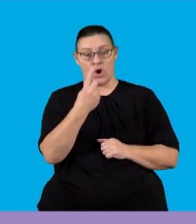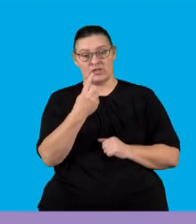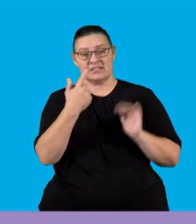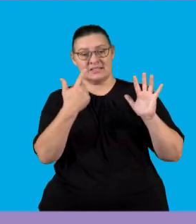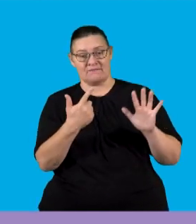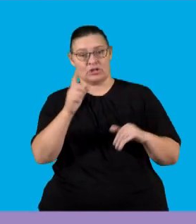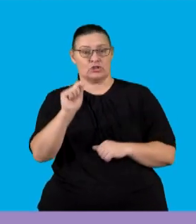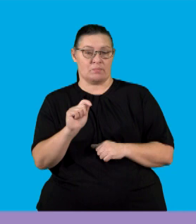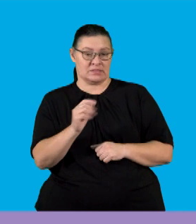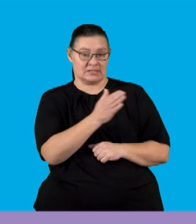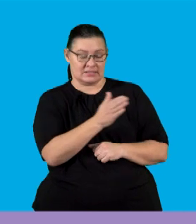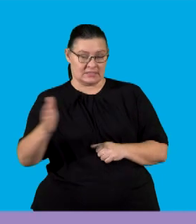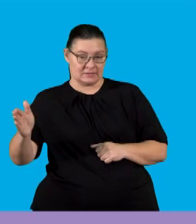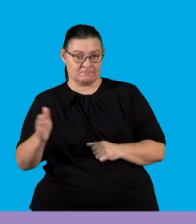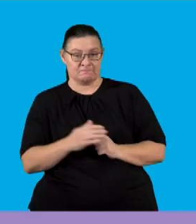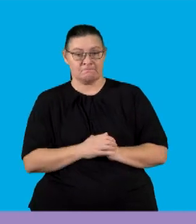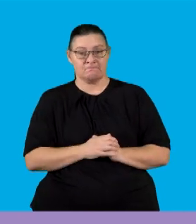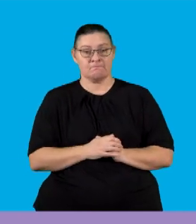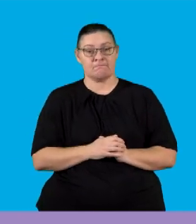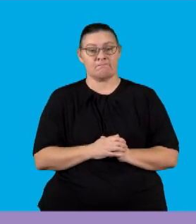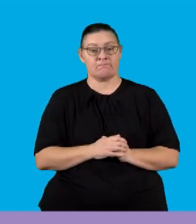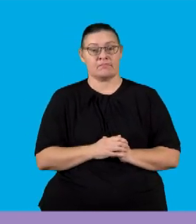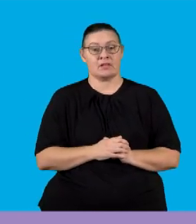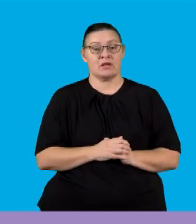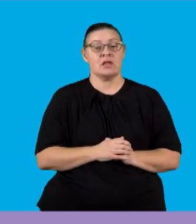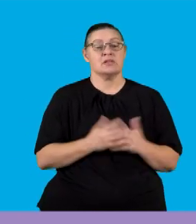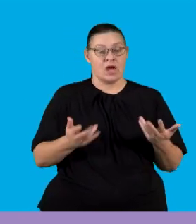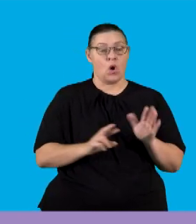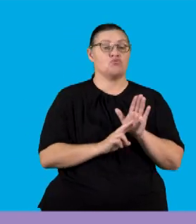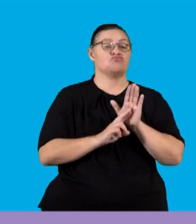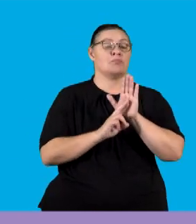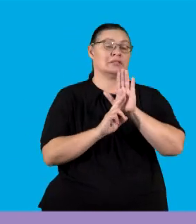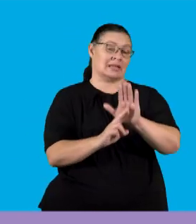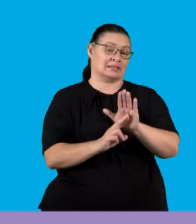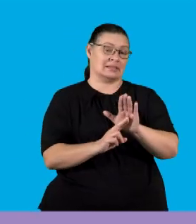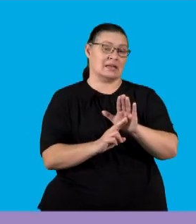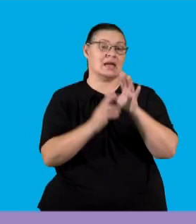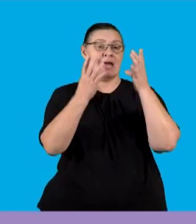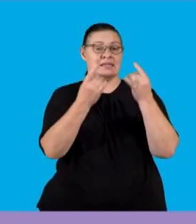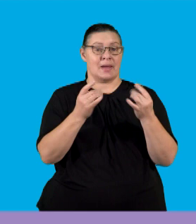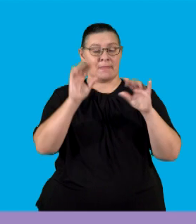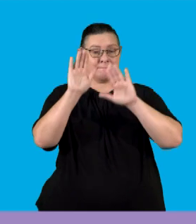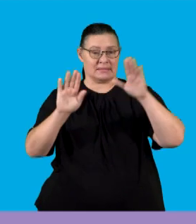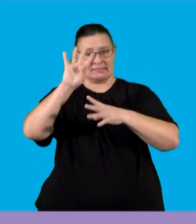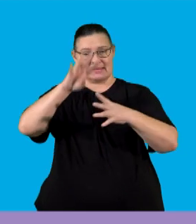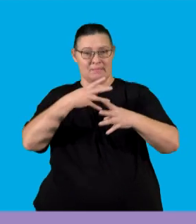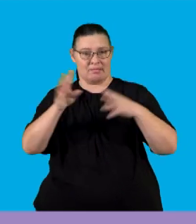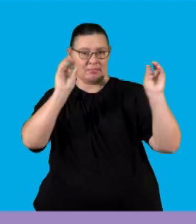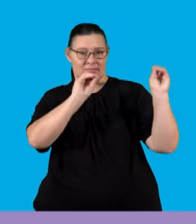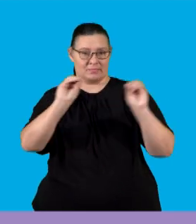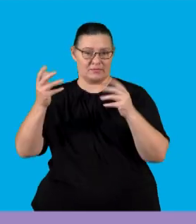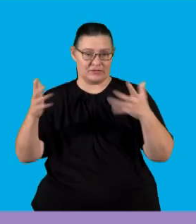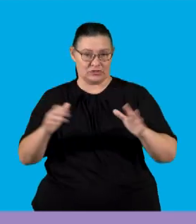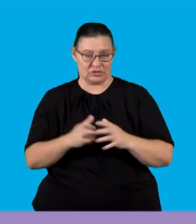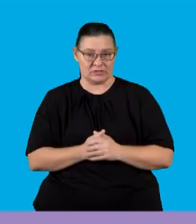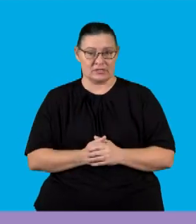a table. Now, that same numeric pattern that we have represented in a table, we need to find